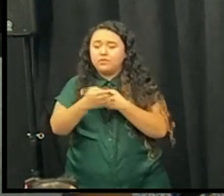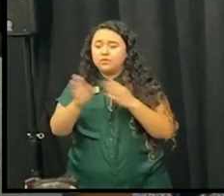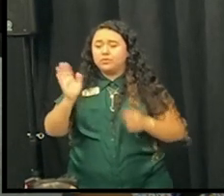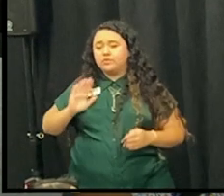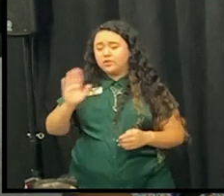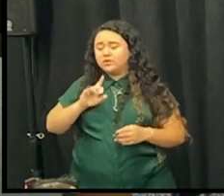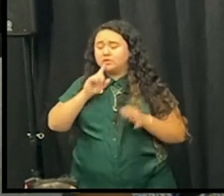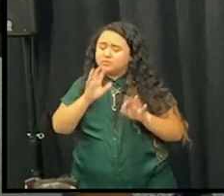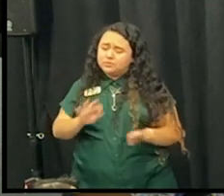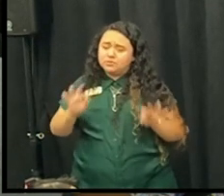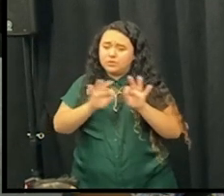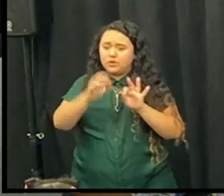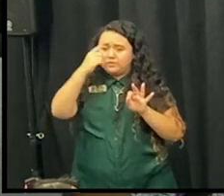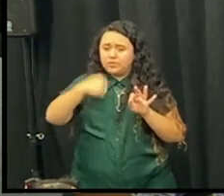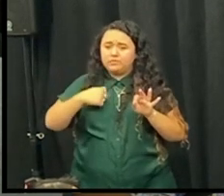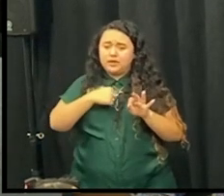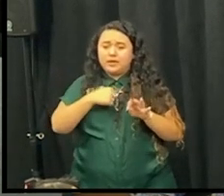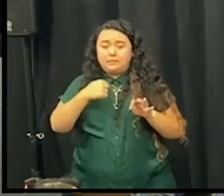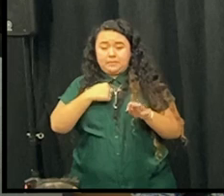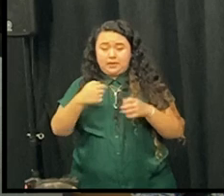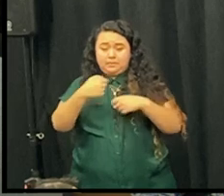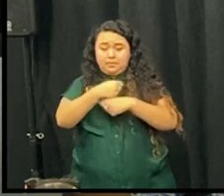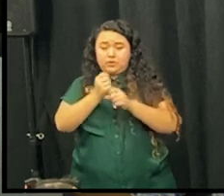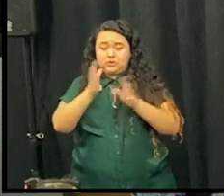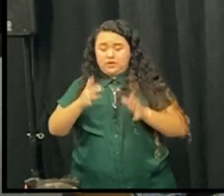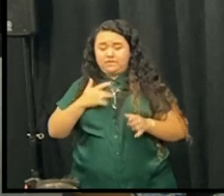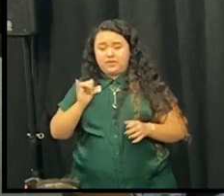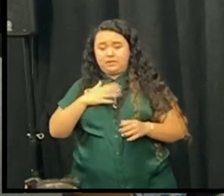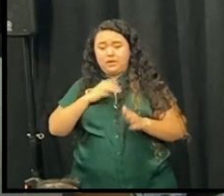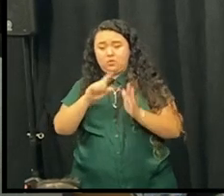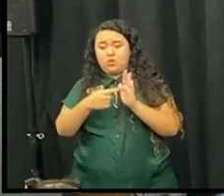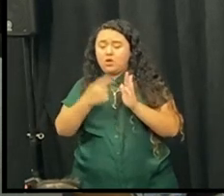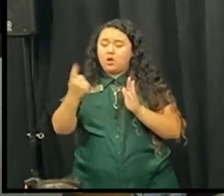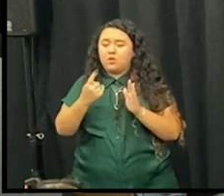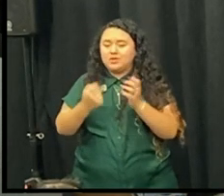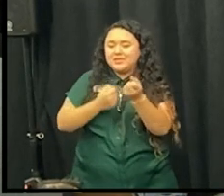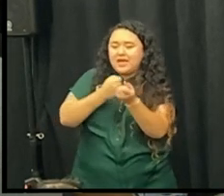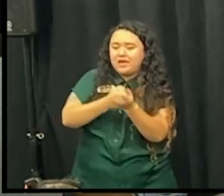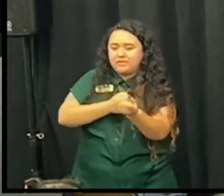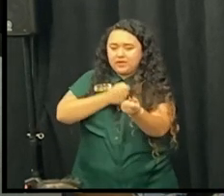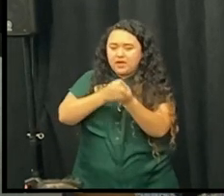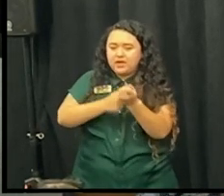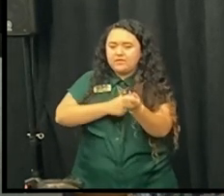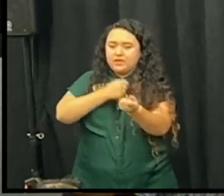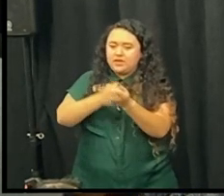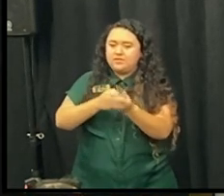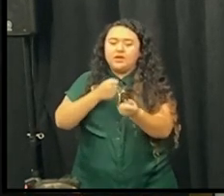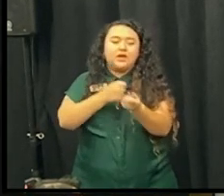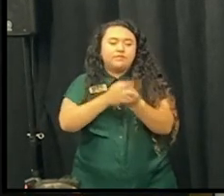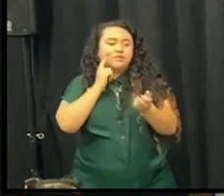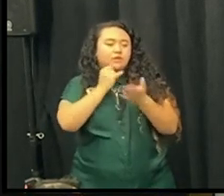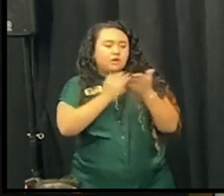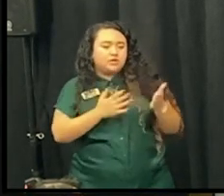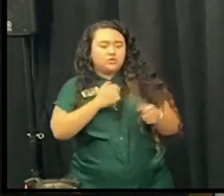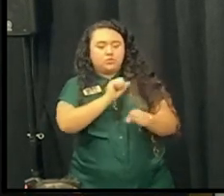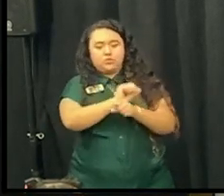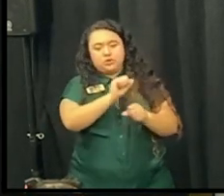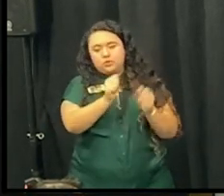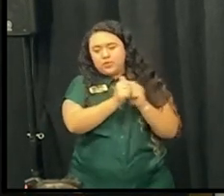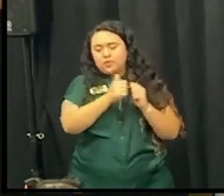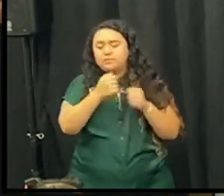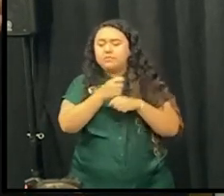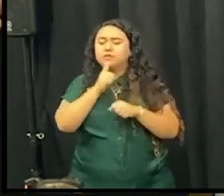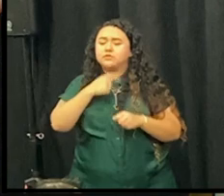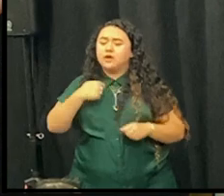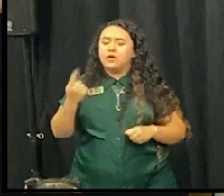really pivotal to me because as a producer, I felt like my role is always one of advocacy. You have to advocate for the artists that you're working with and making sure that I